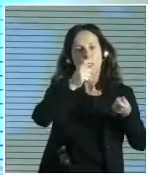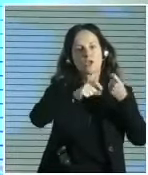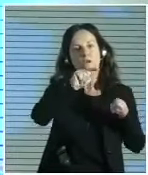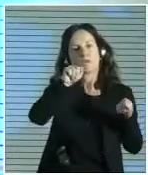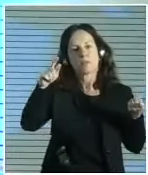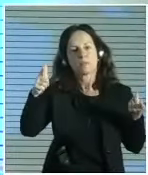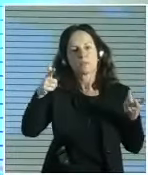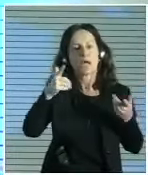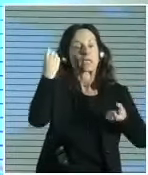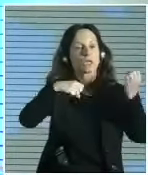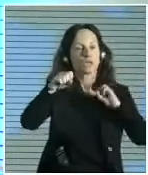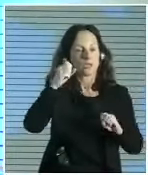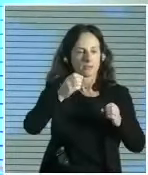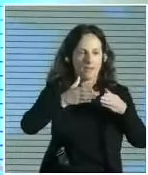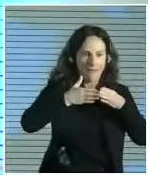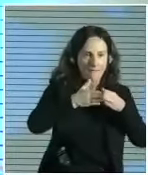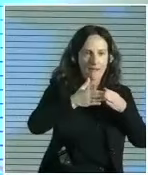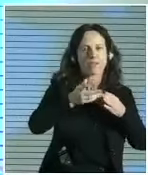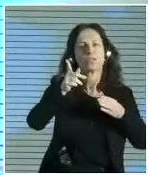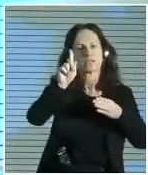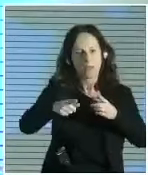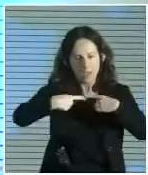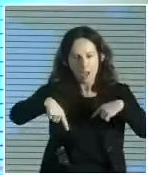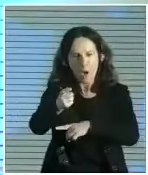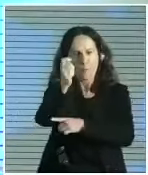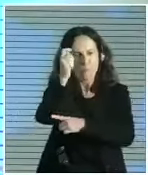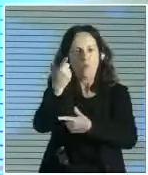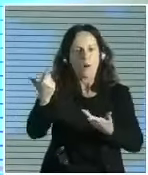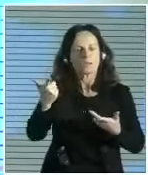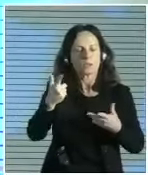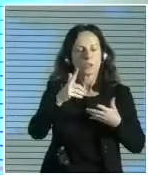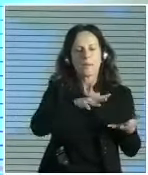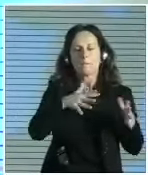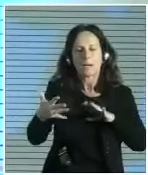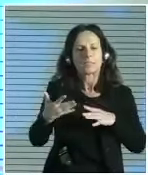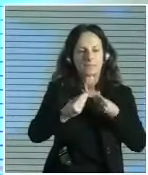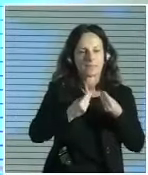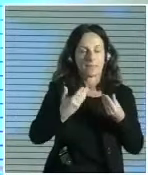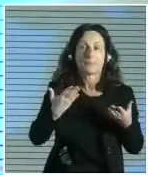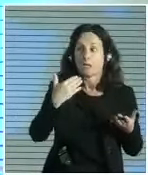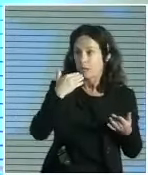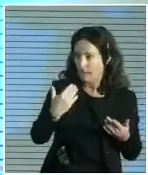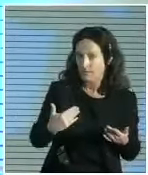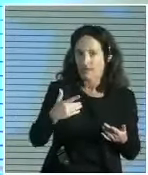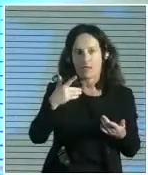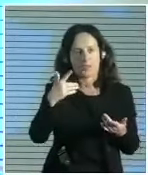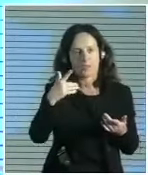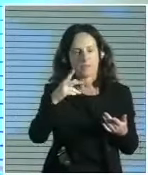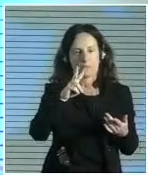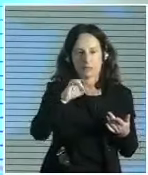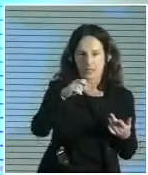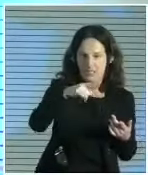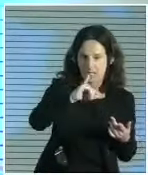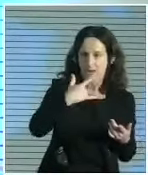everybody, and buenos dias. I'm very happy to participate to this nice event. Let me introduce